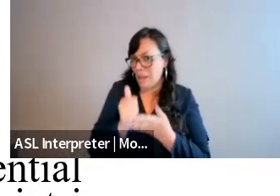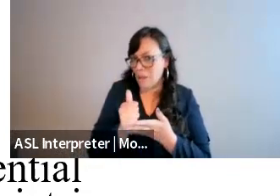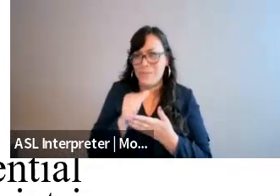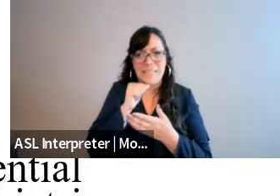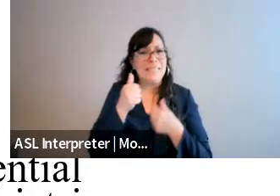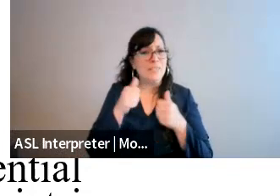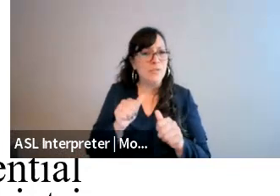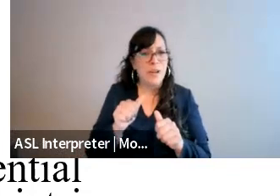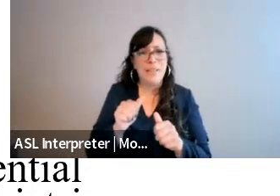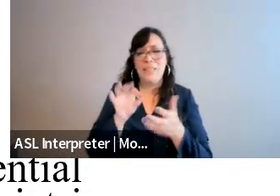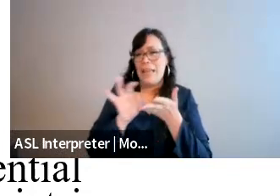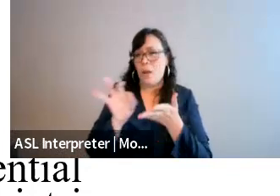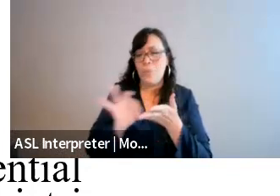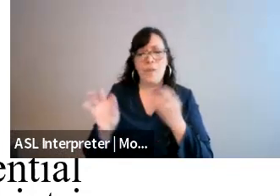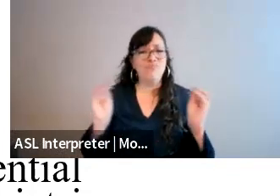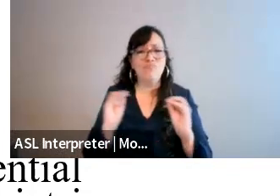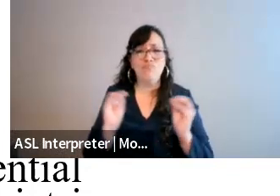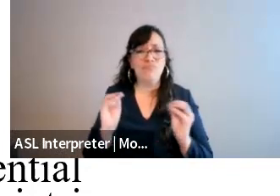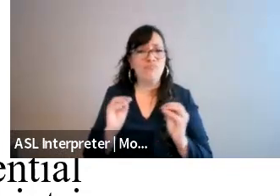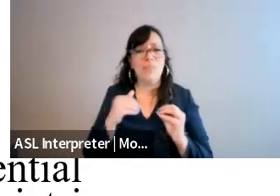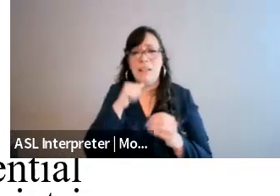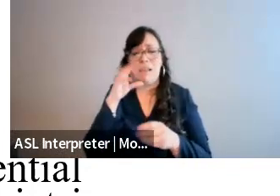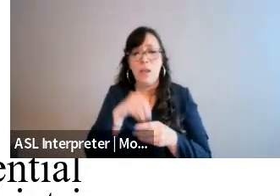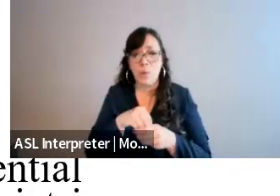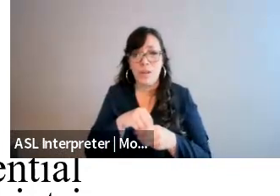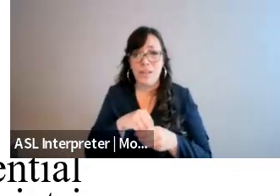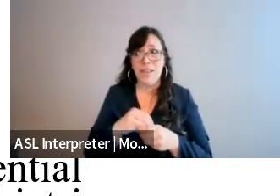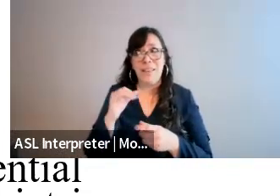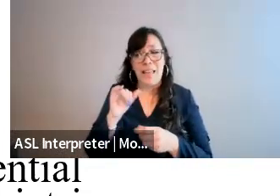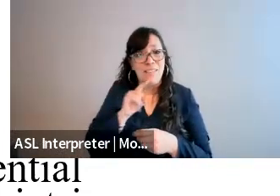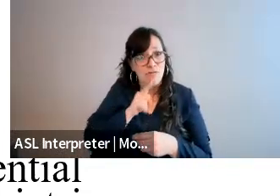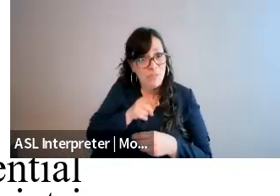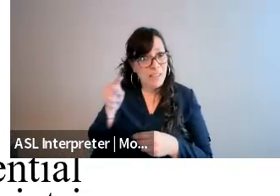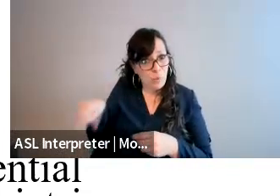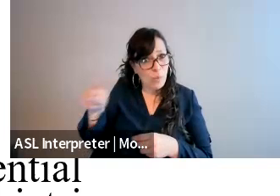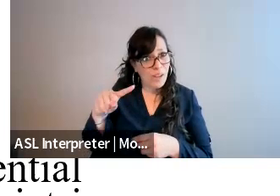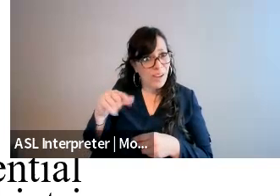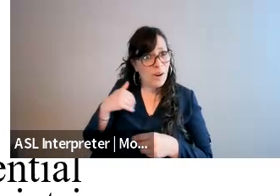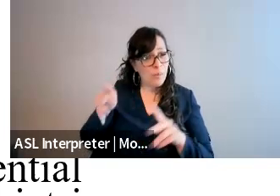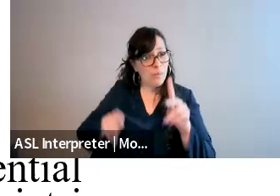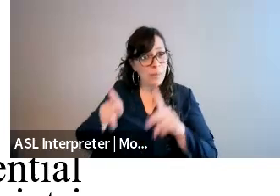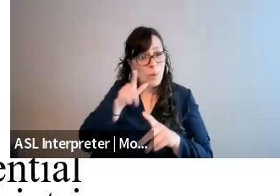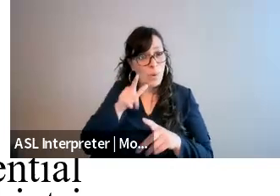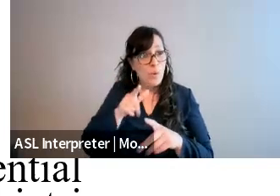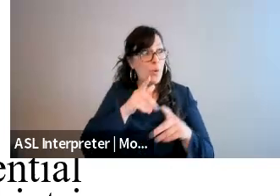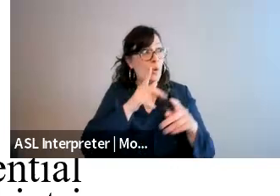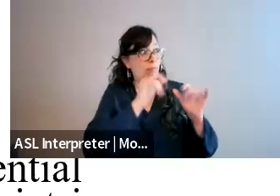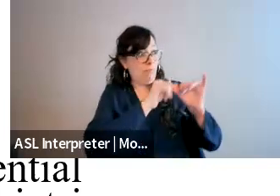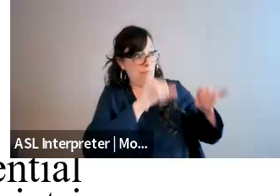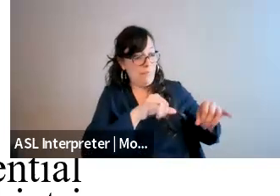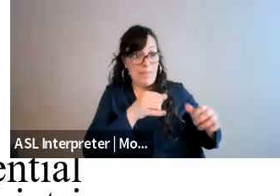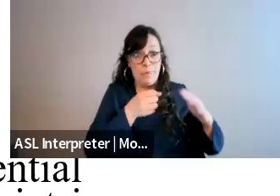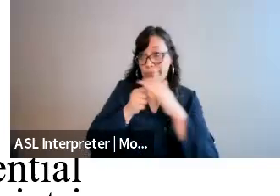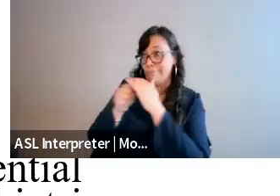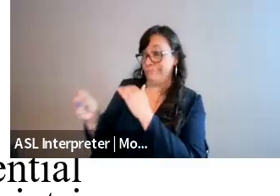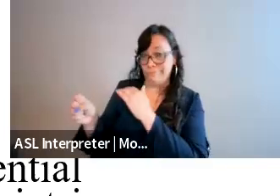to count them. And these were not included. And this is actually largely where deinstitutionalized people went. They were shuttled into